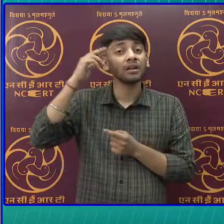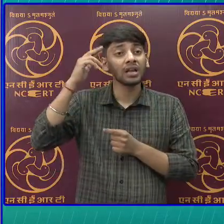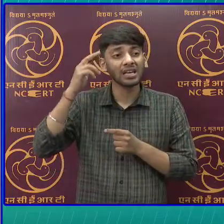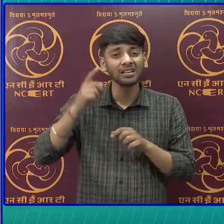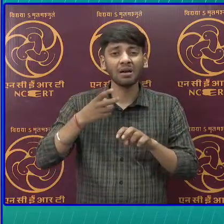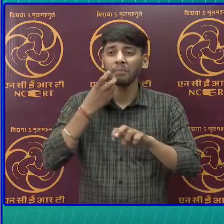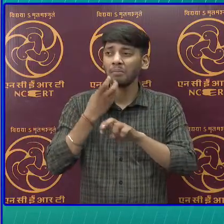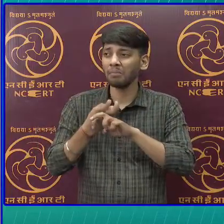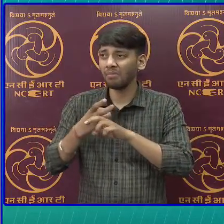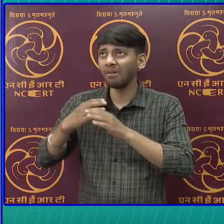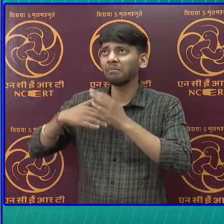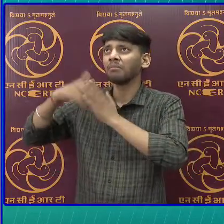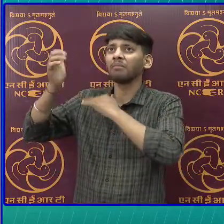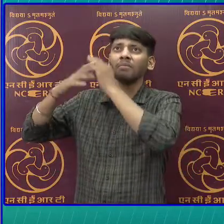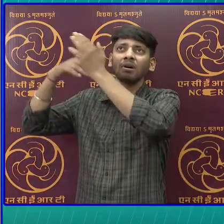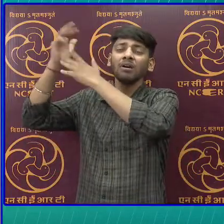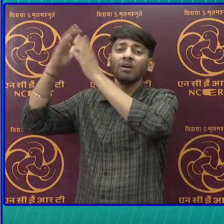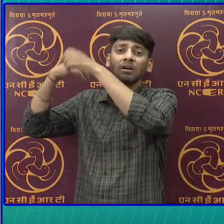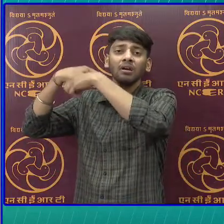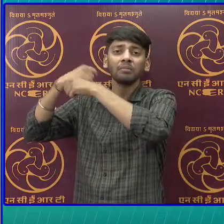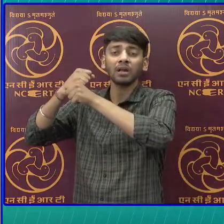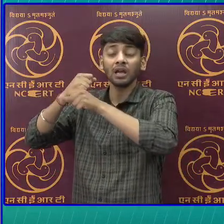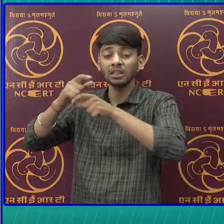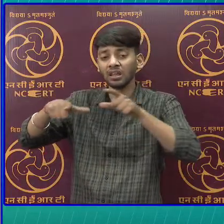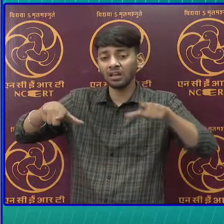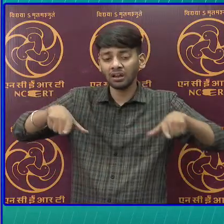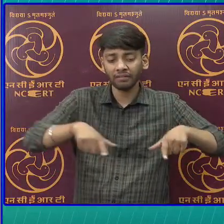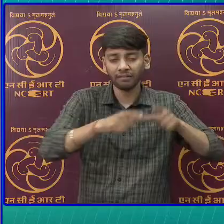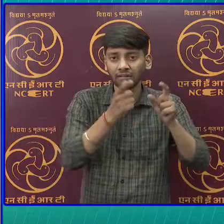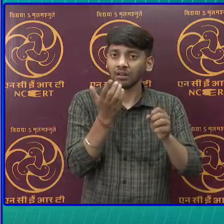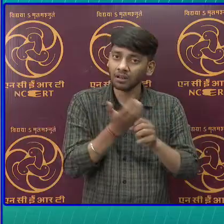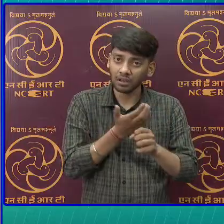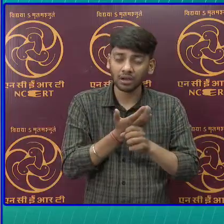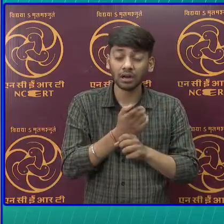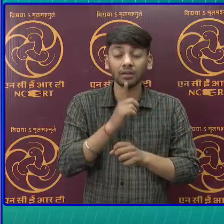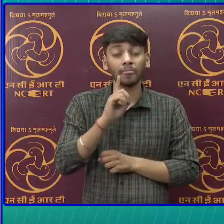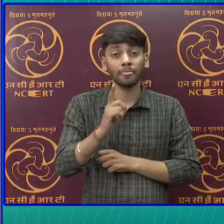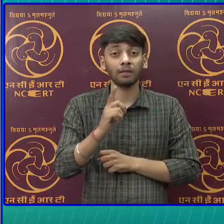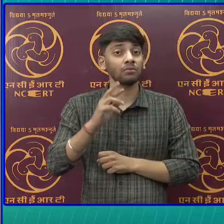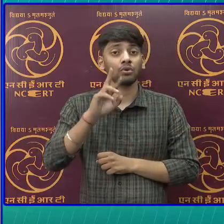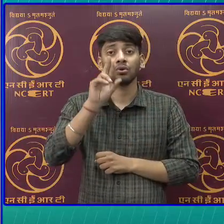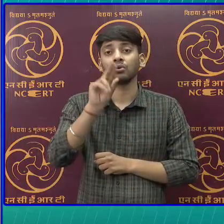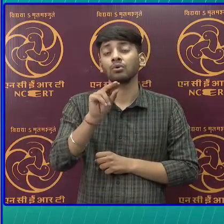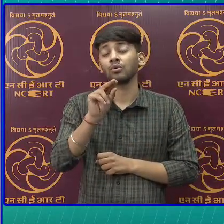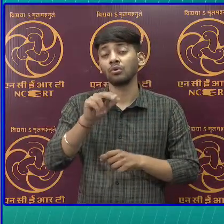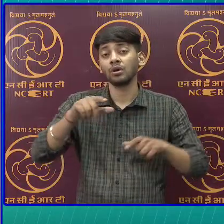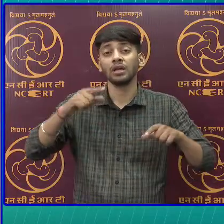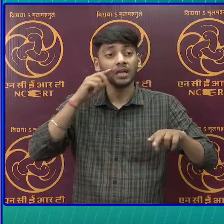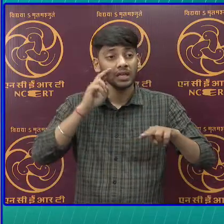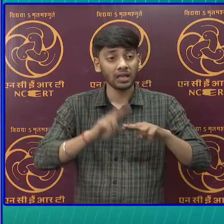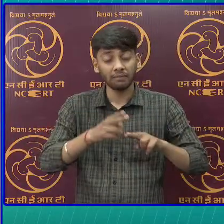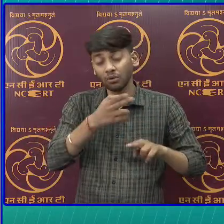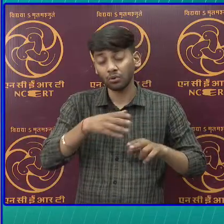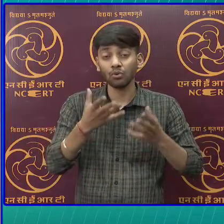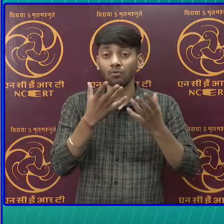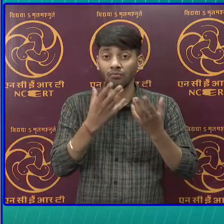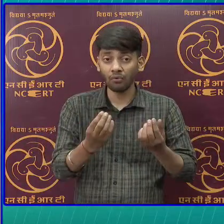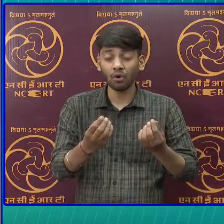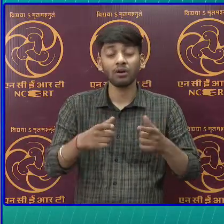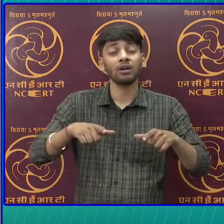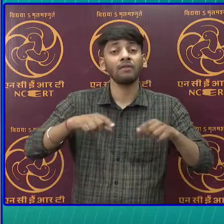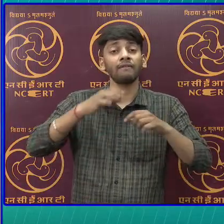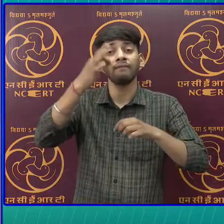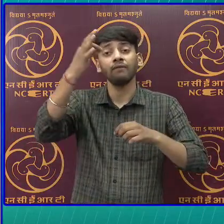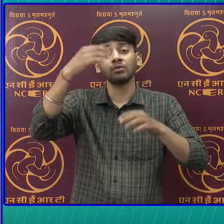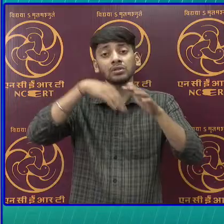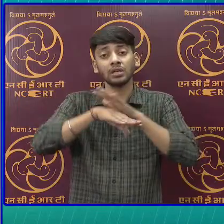or buildings, right. So if you want a good and long lasting life free of pollution, then we